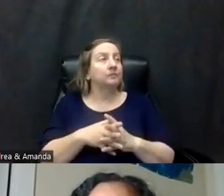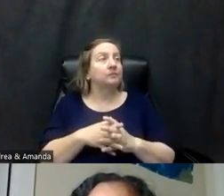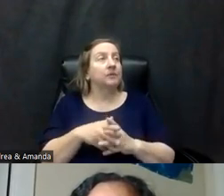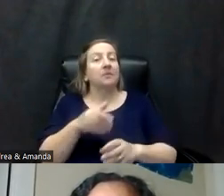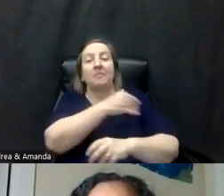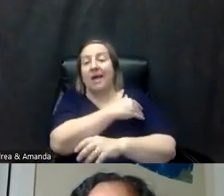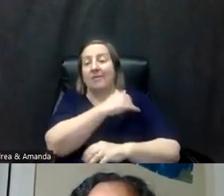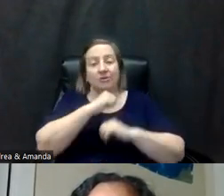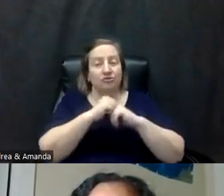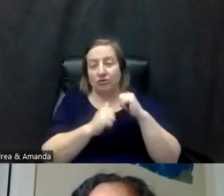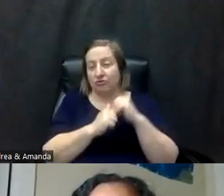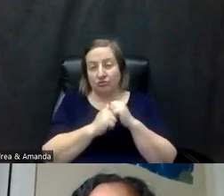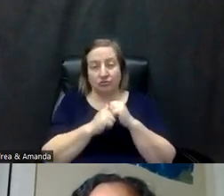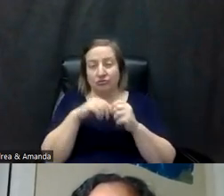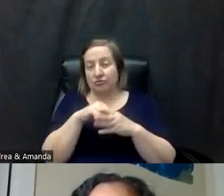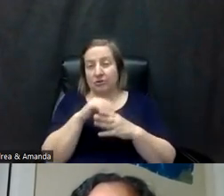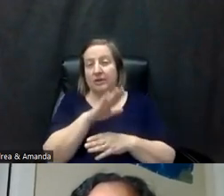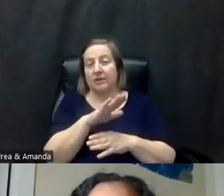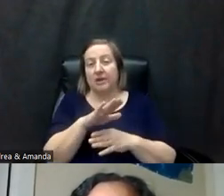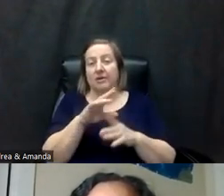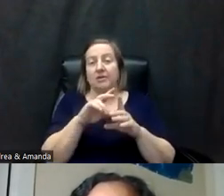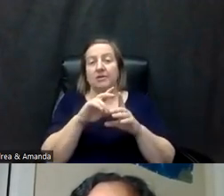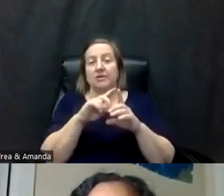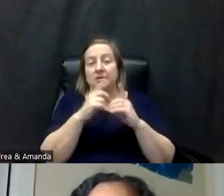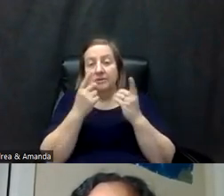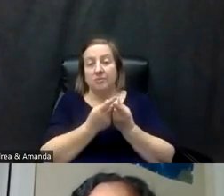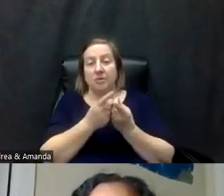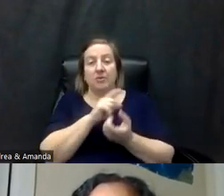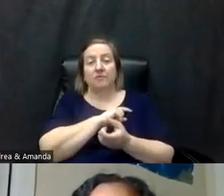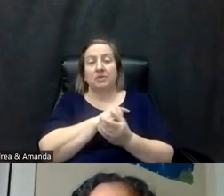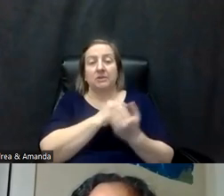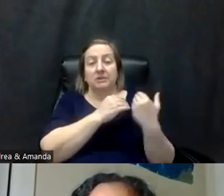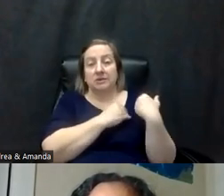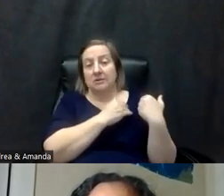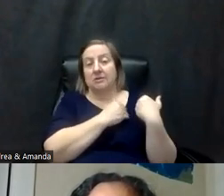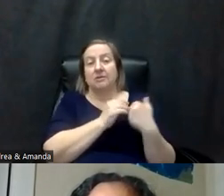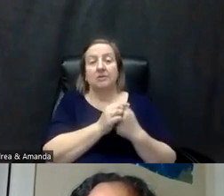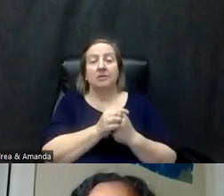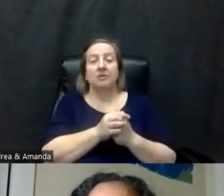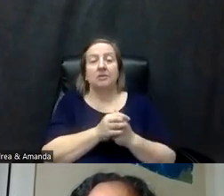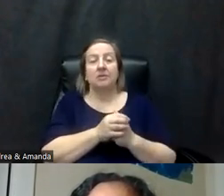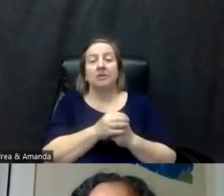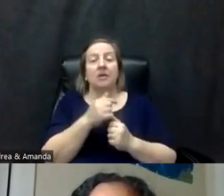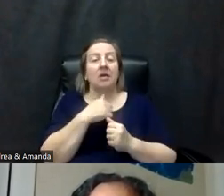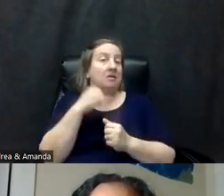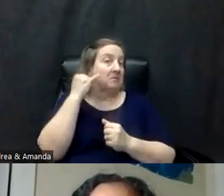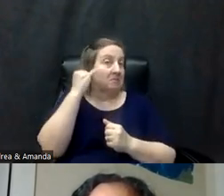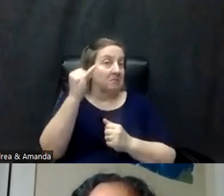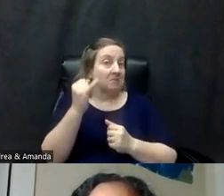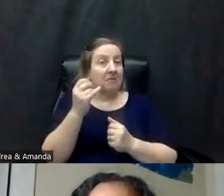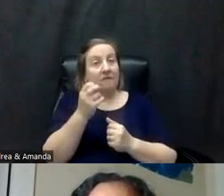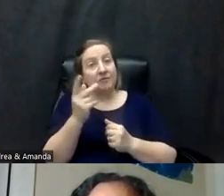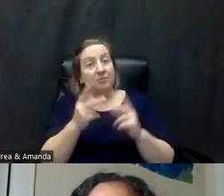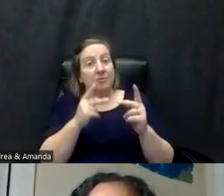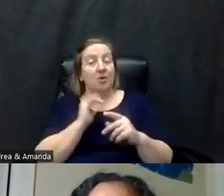power structure is within their Department of Police Accountability. I would bet that there's a couple of people